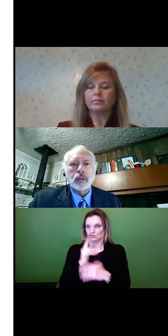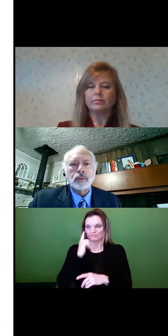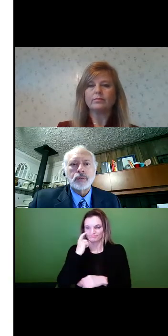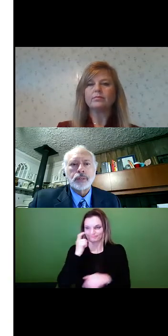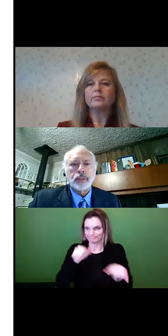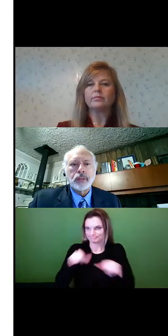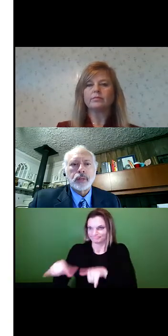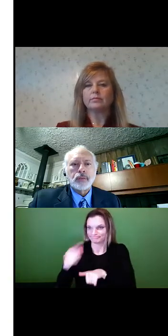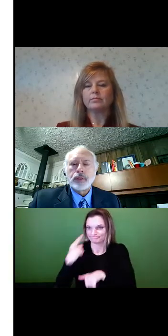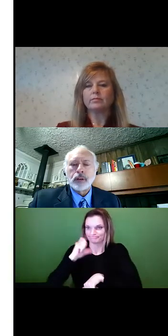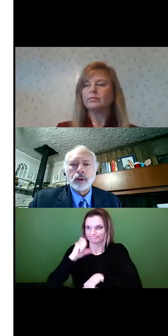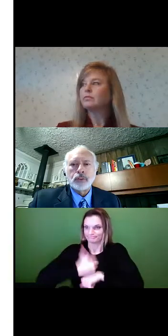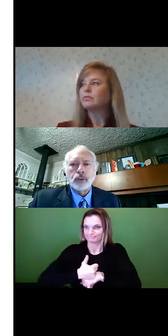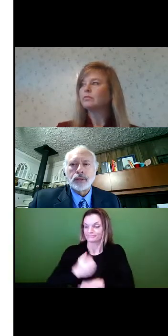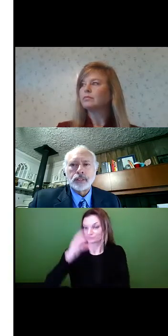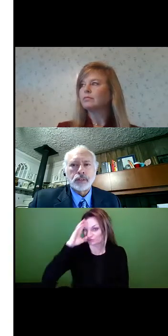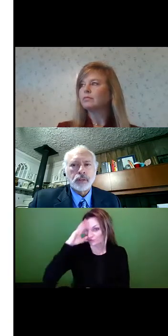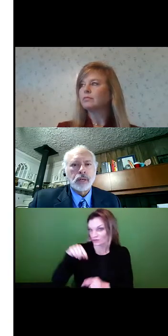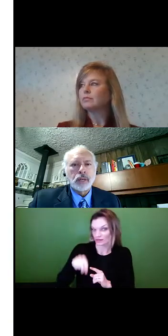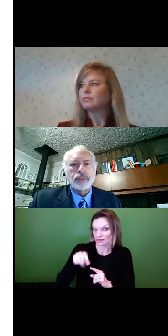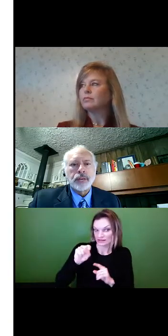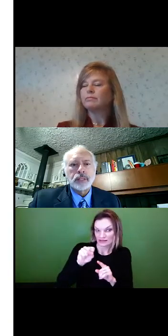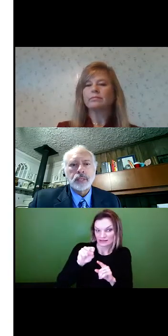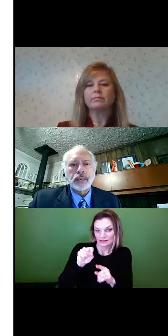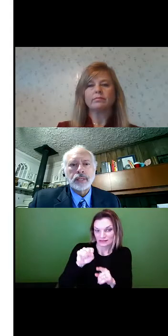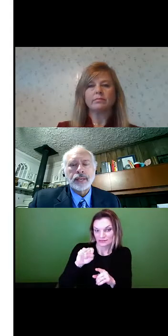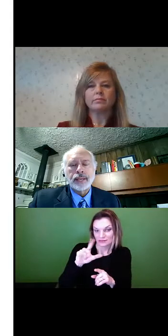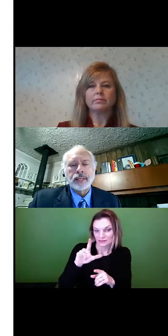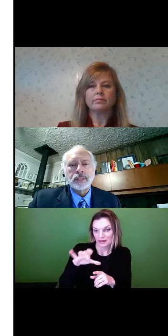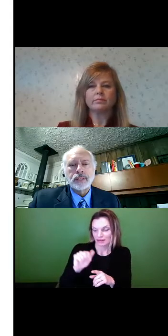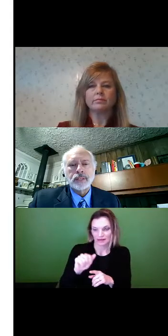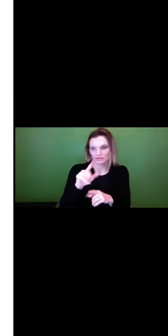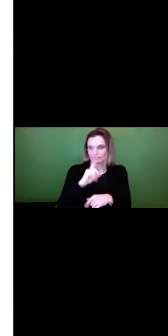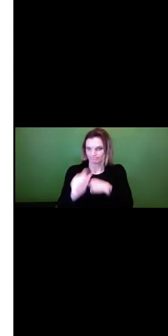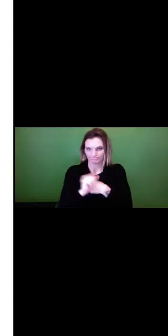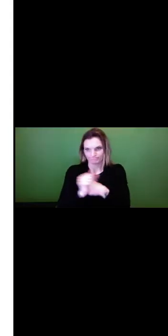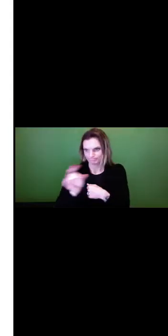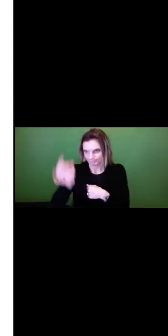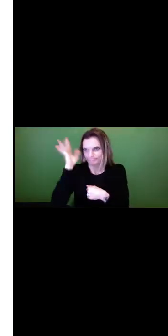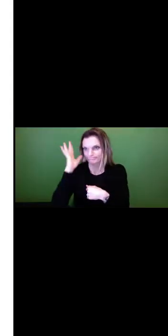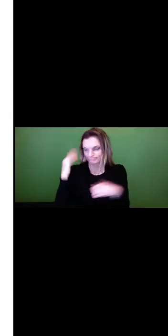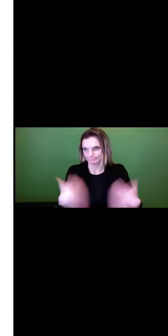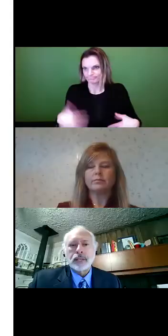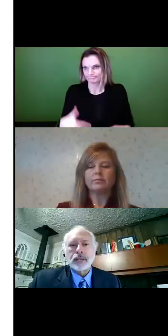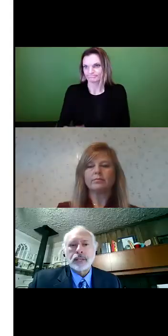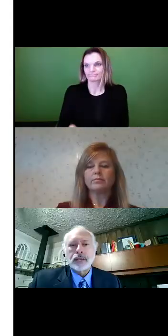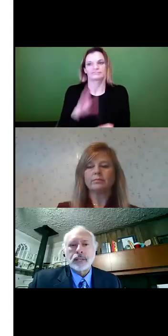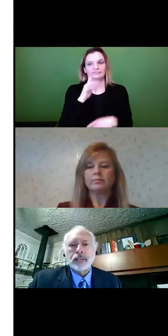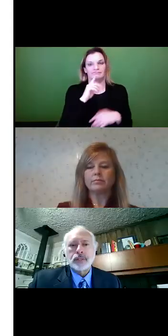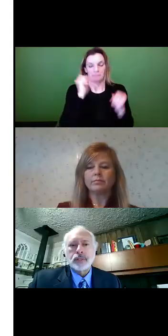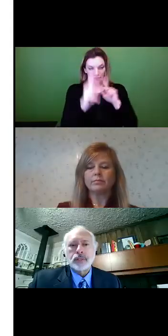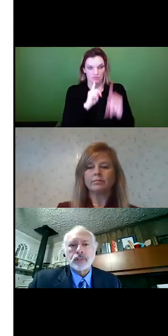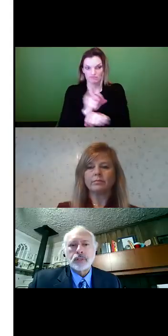very harmful health effects and has had a number of deaths